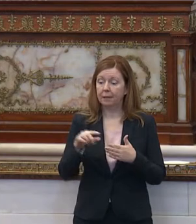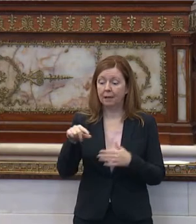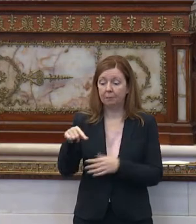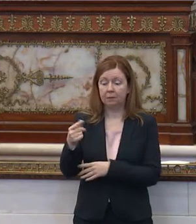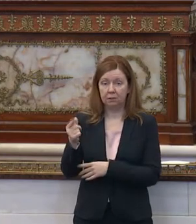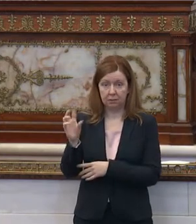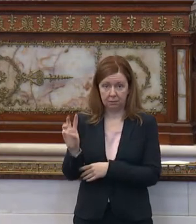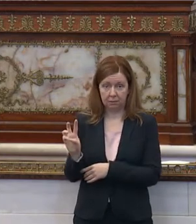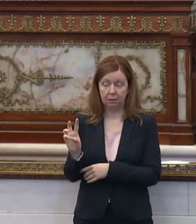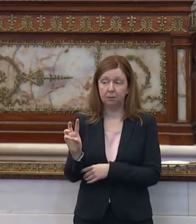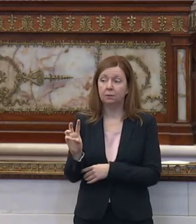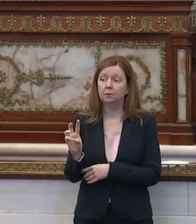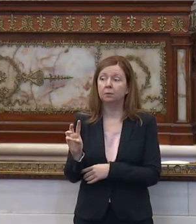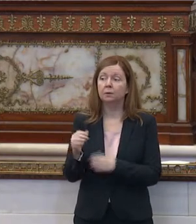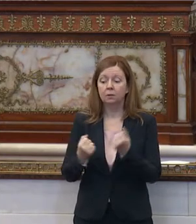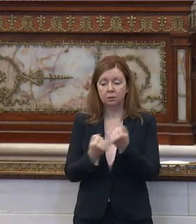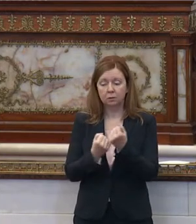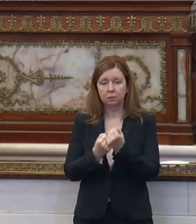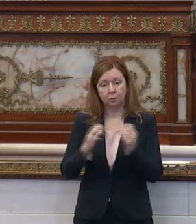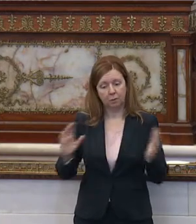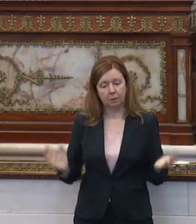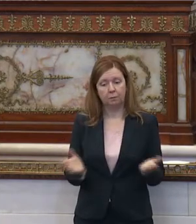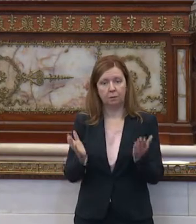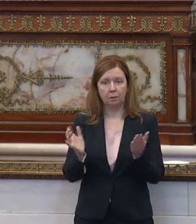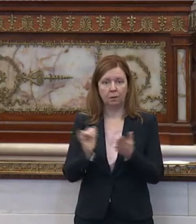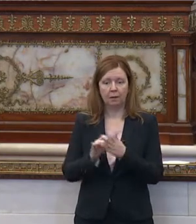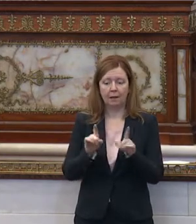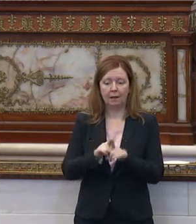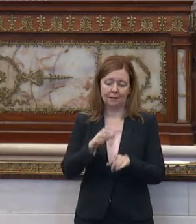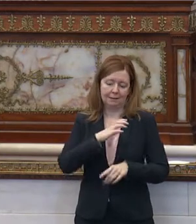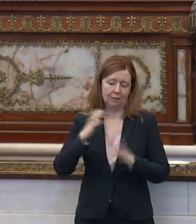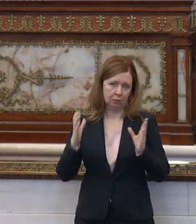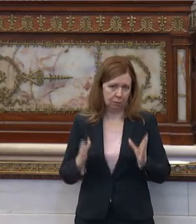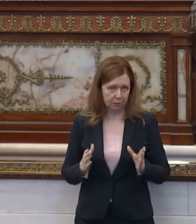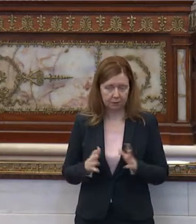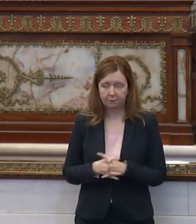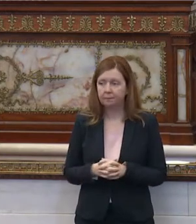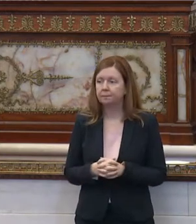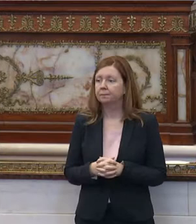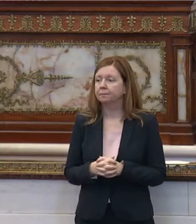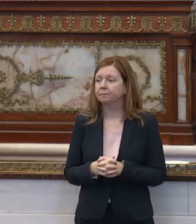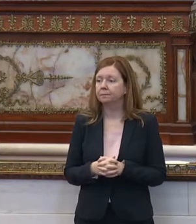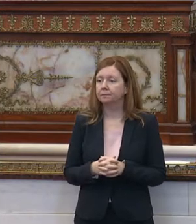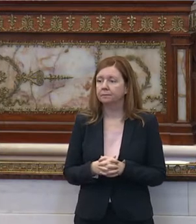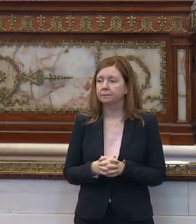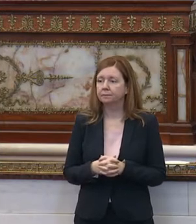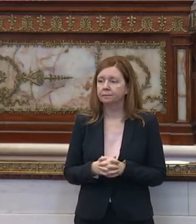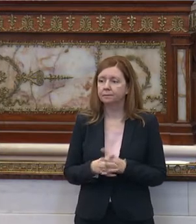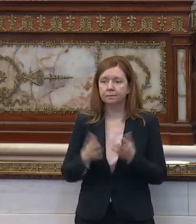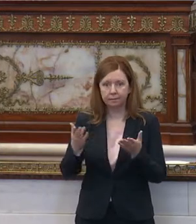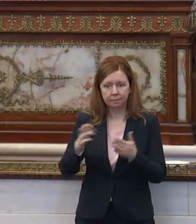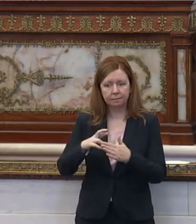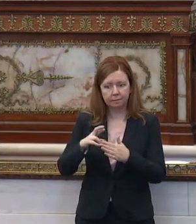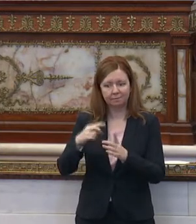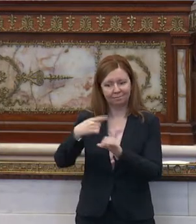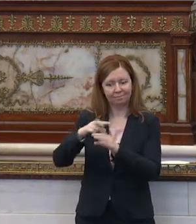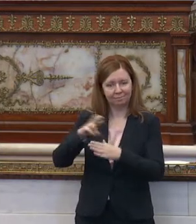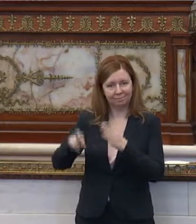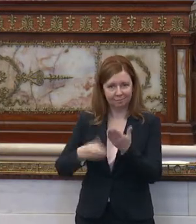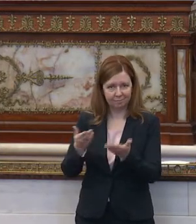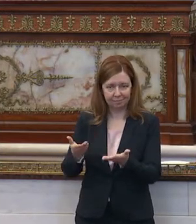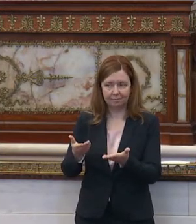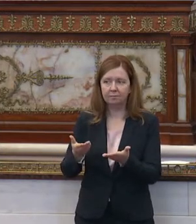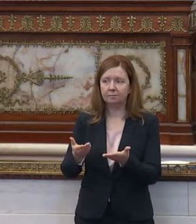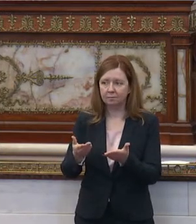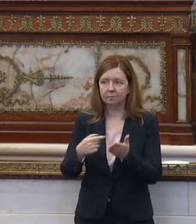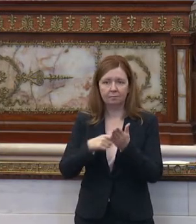to support and promote this as a council person. The fruits of your labor